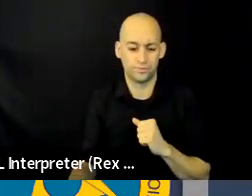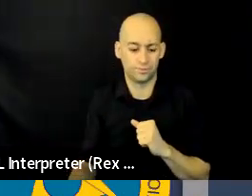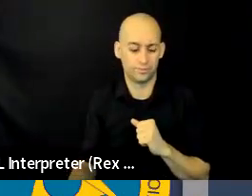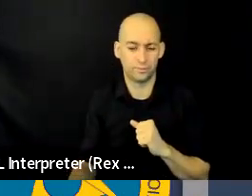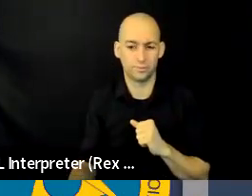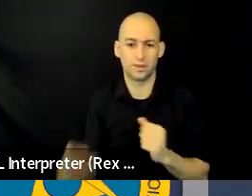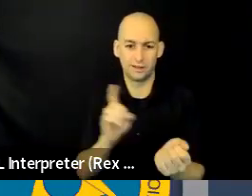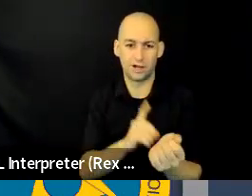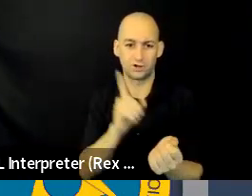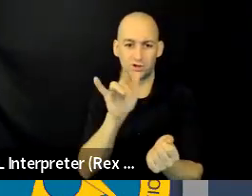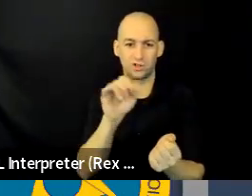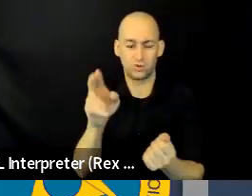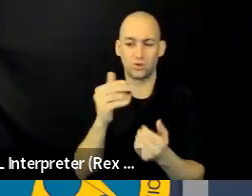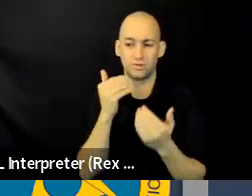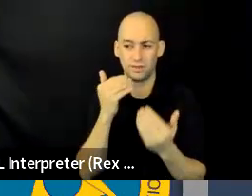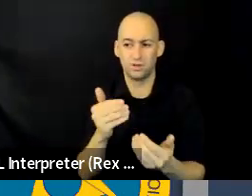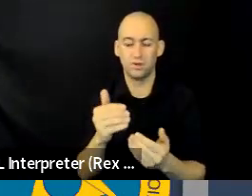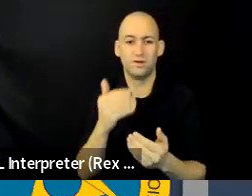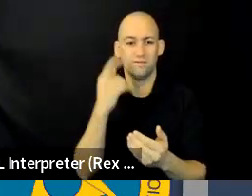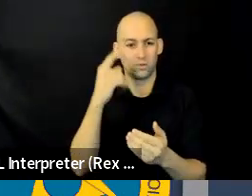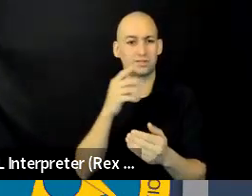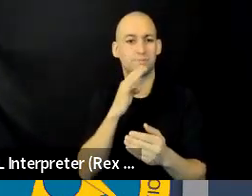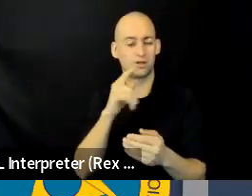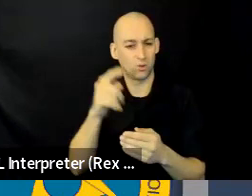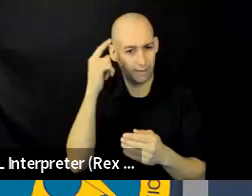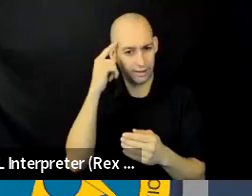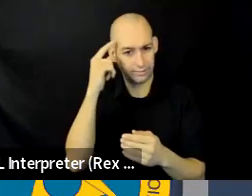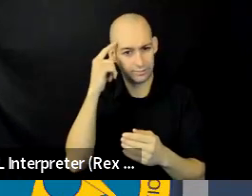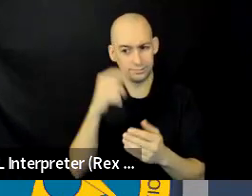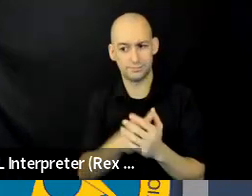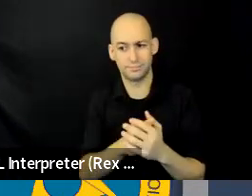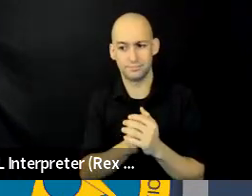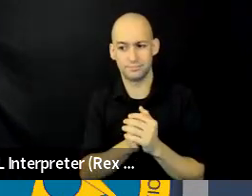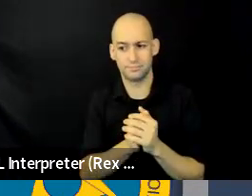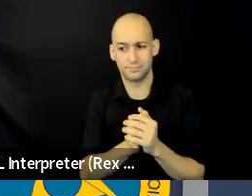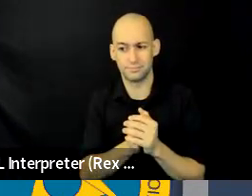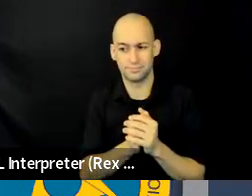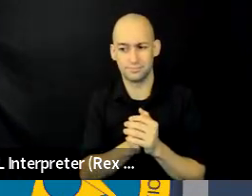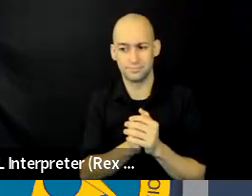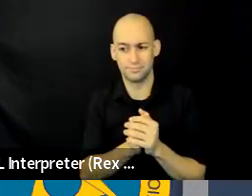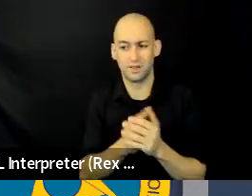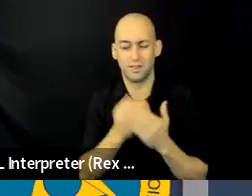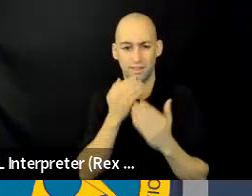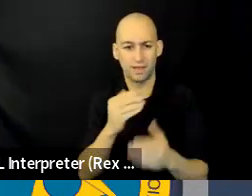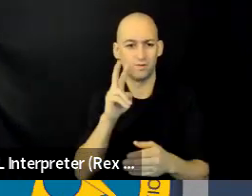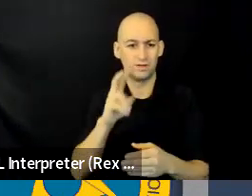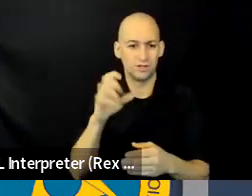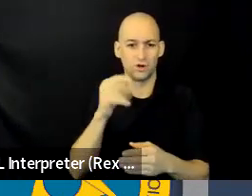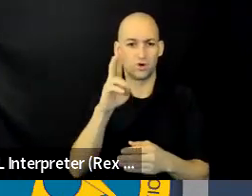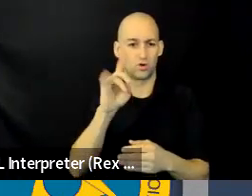Dr. Liu, thank you for speaking your mind. And Commissioner Grisby? Thank you, Vice Chair Gardina.